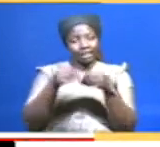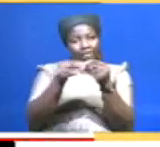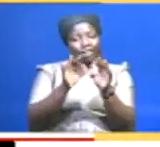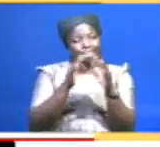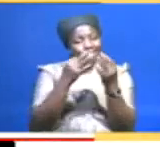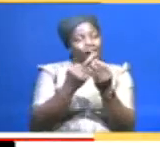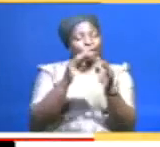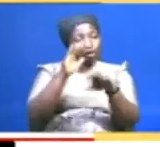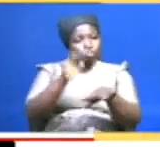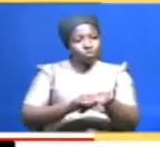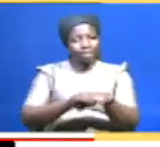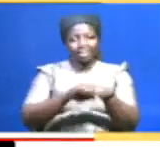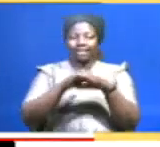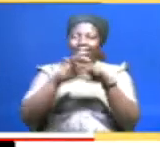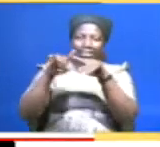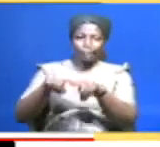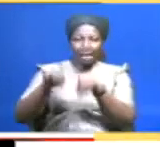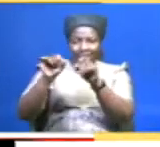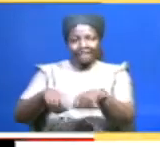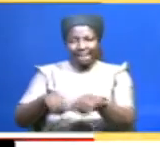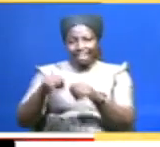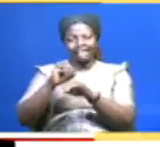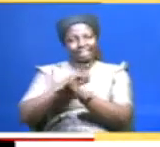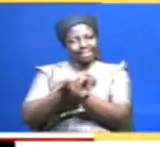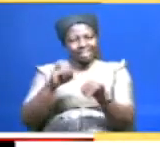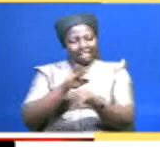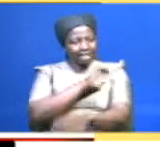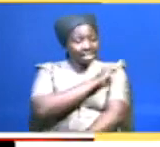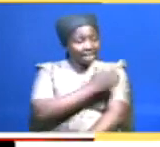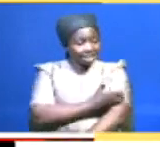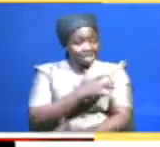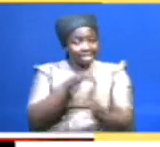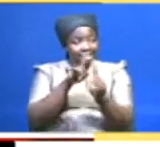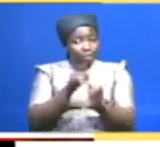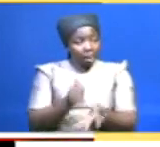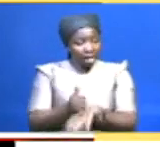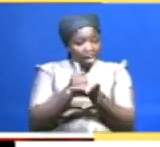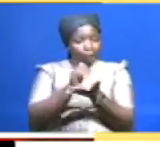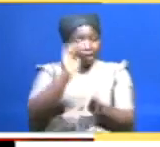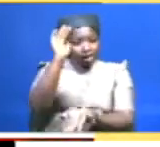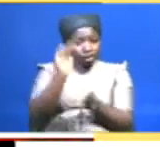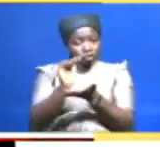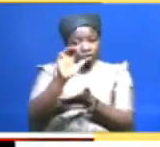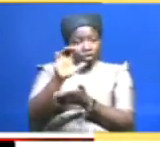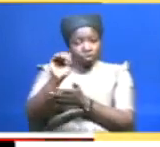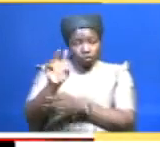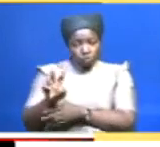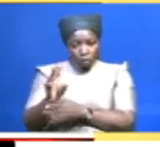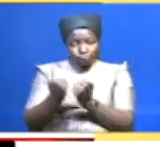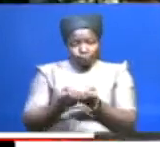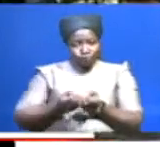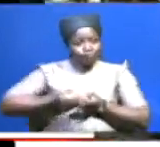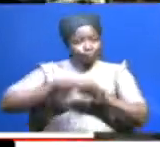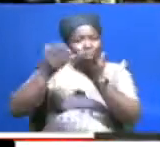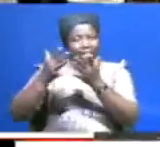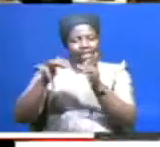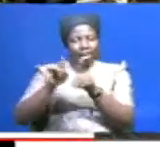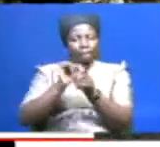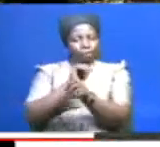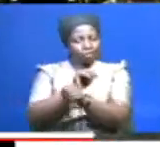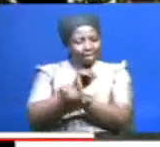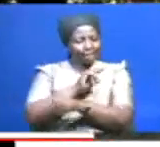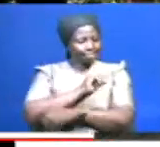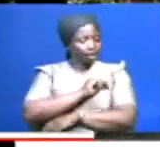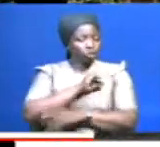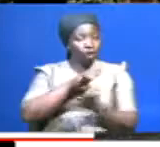clean energy, but it's also helped reduce carbon emission and protect our natural resources. The biogas